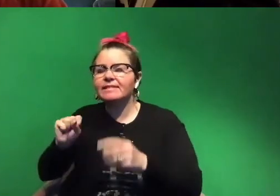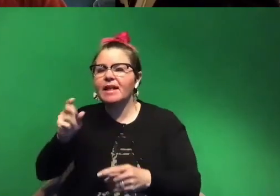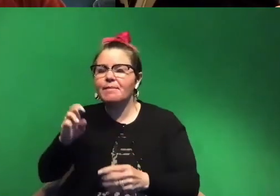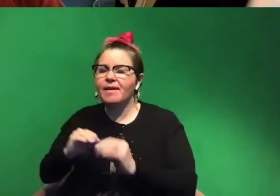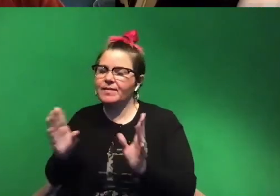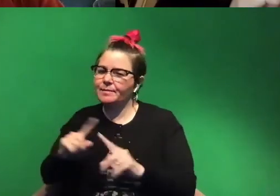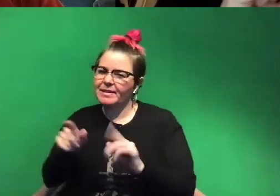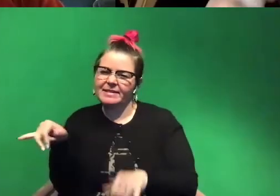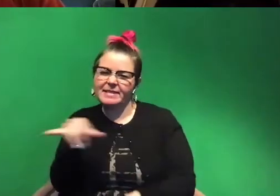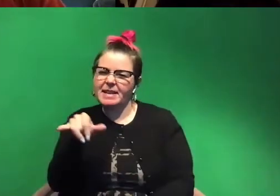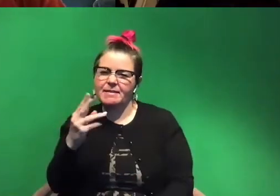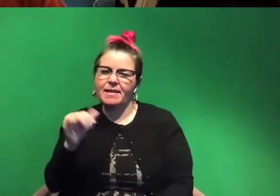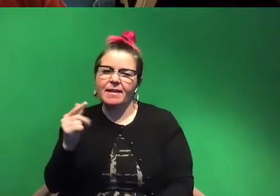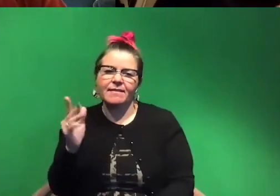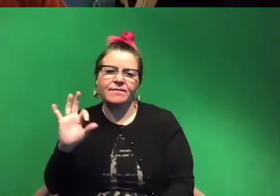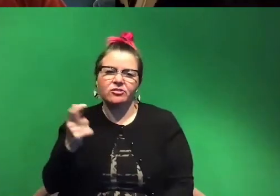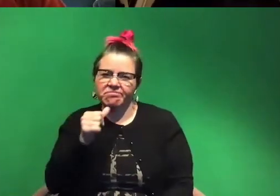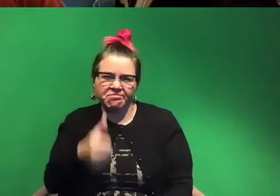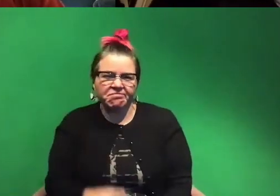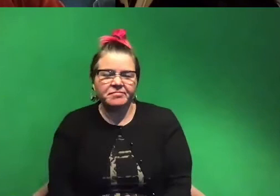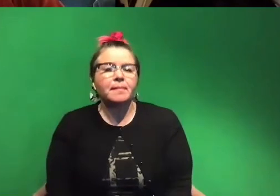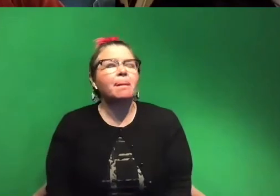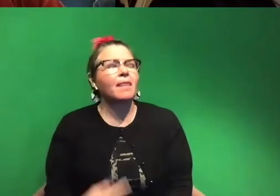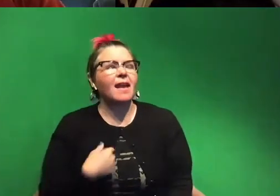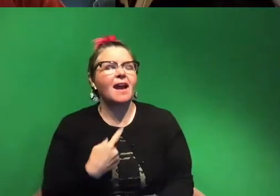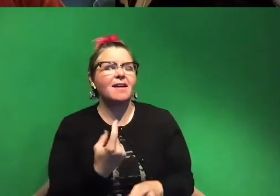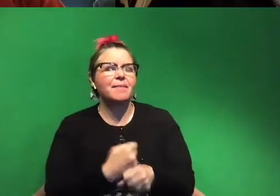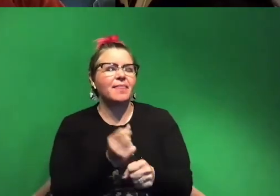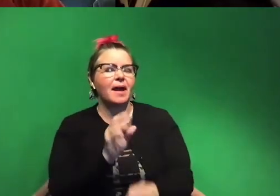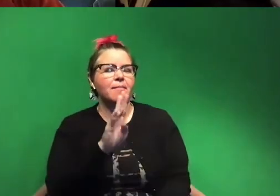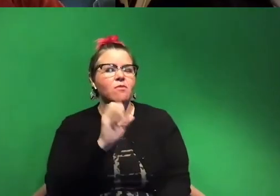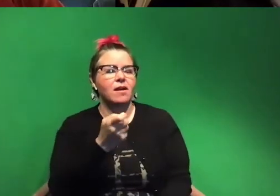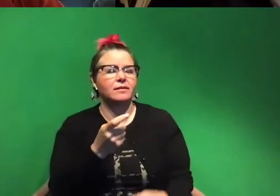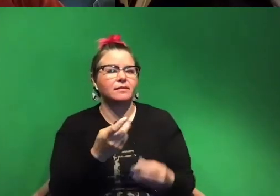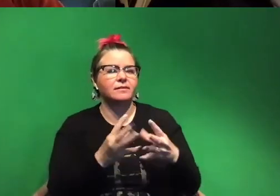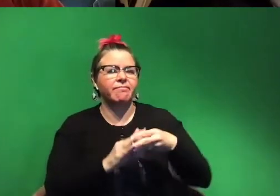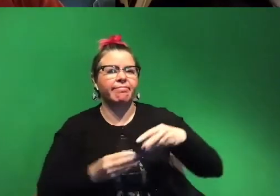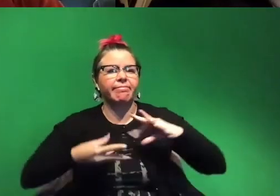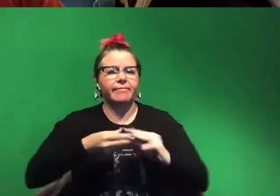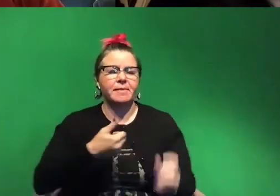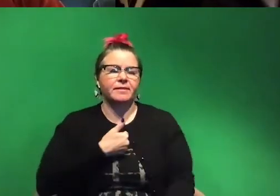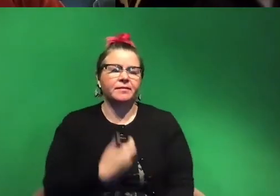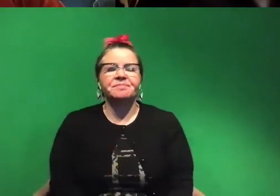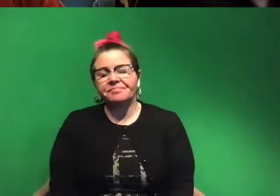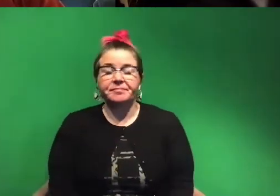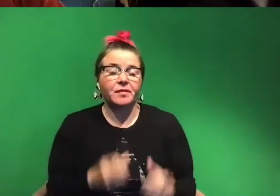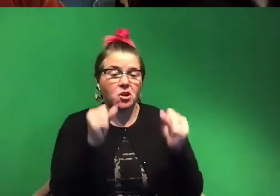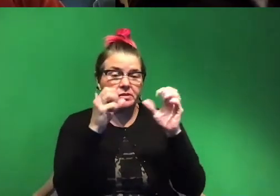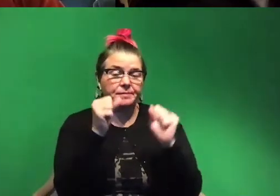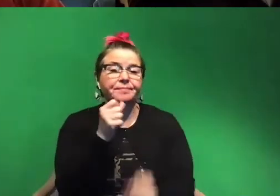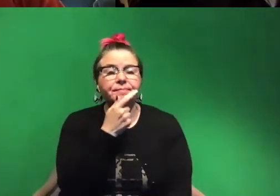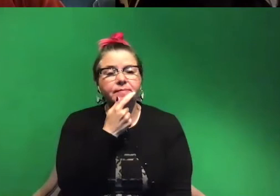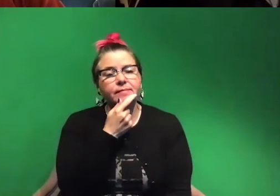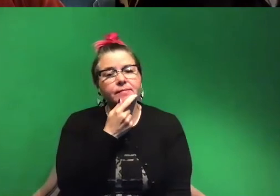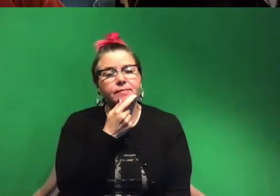in your kitchen. It sounds good. Yeah, I've only ever made the borax slime personally, but that's awesome. So, okay.